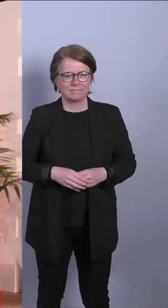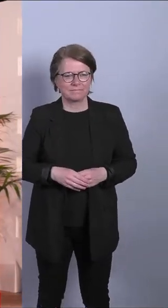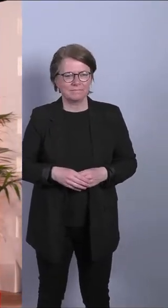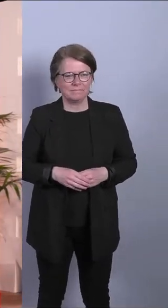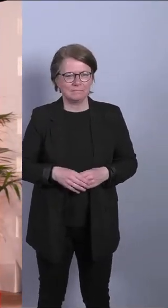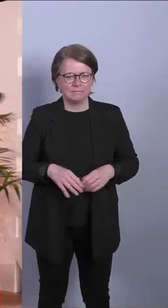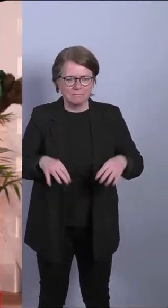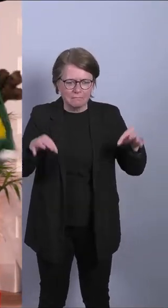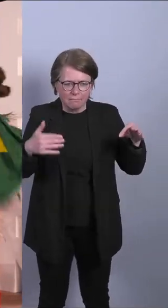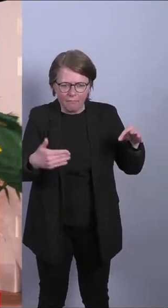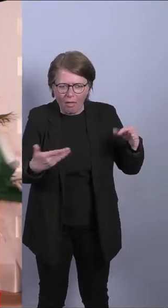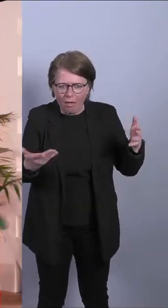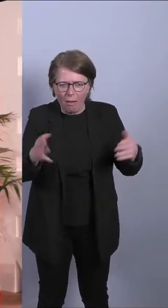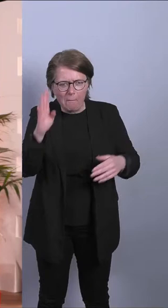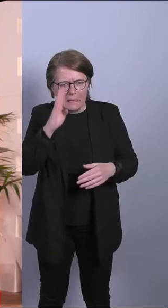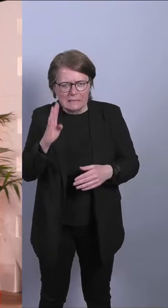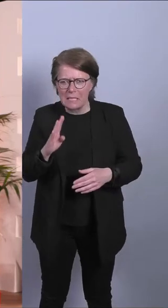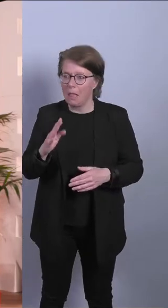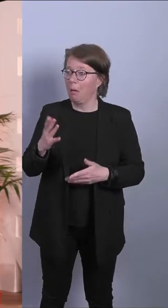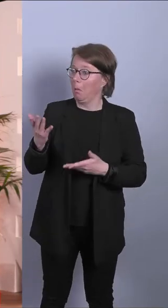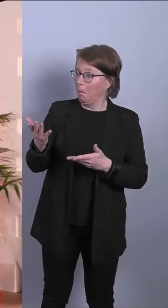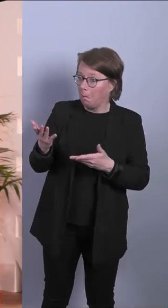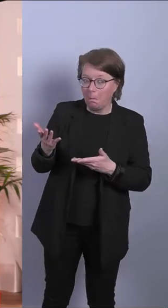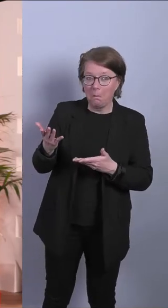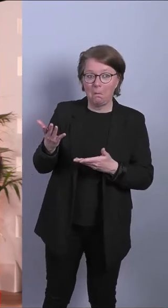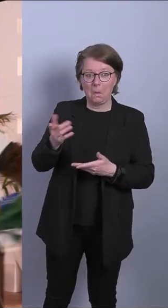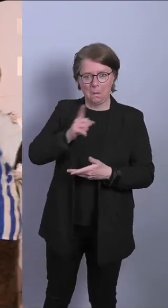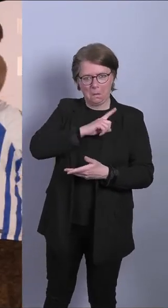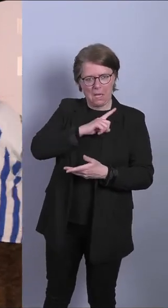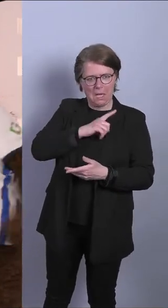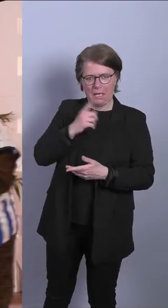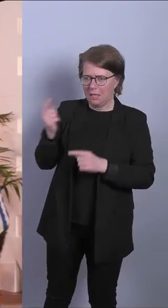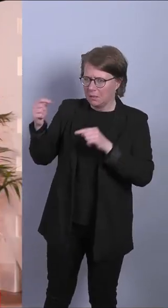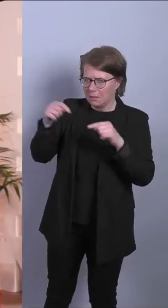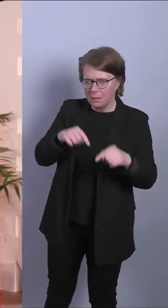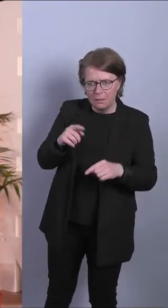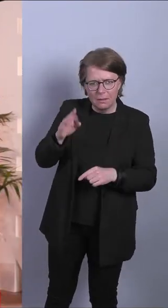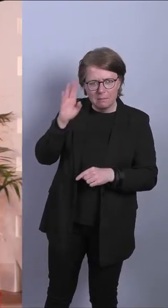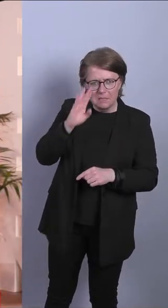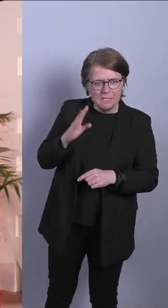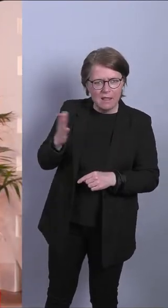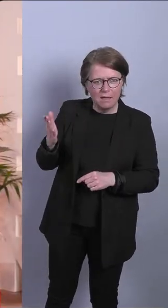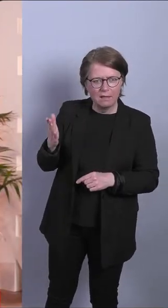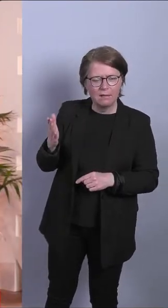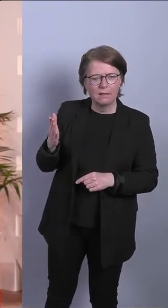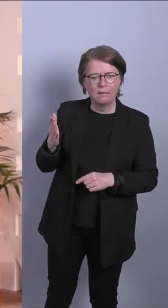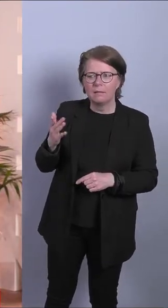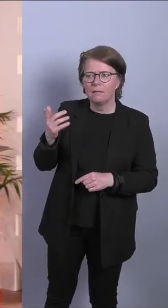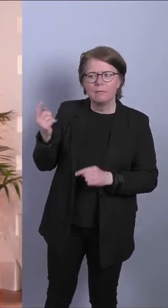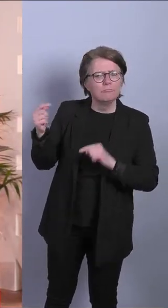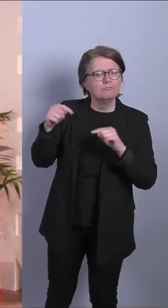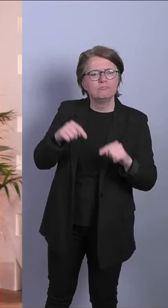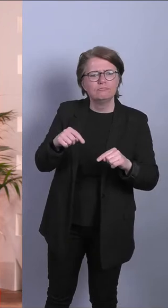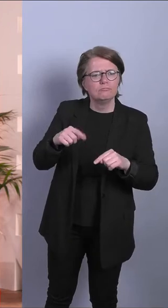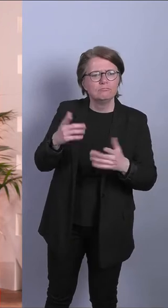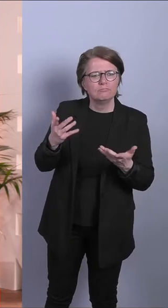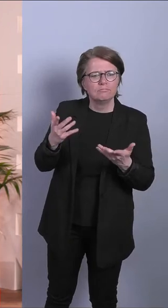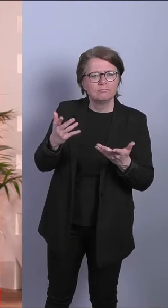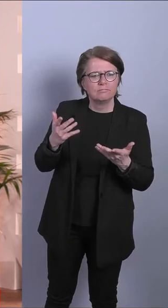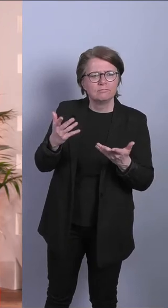Ah, oh, that is Brazil. And you've been around for a while, haven't you? How many years?